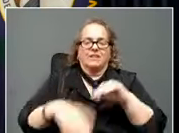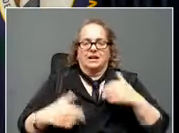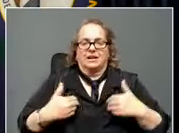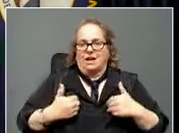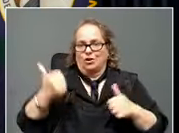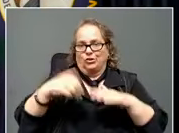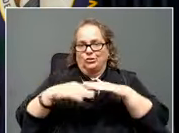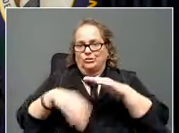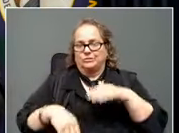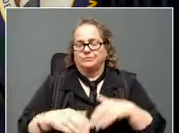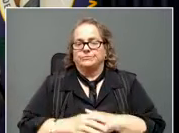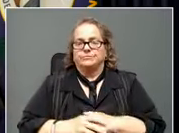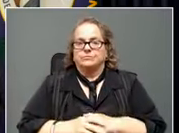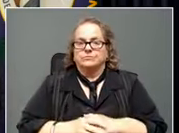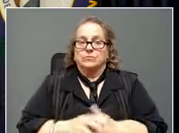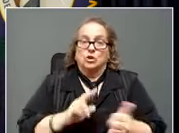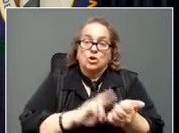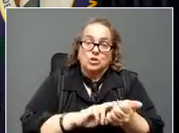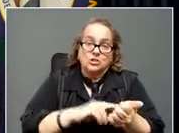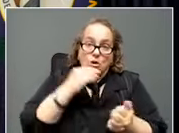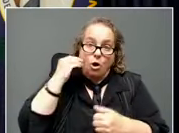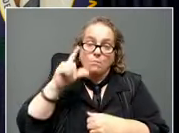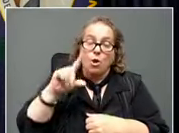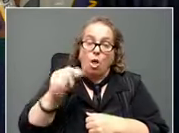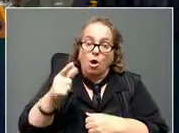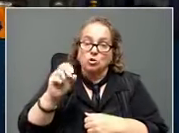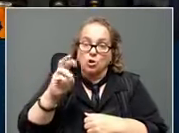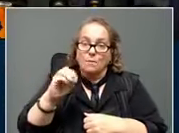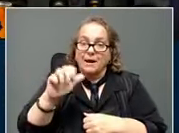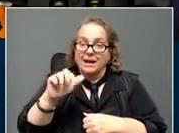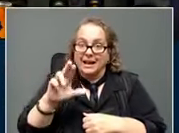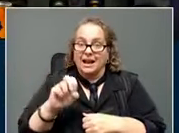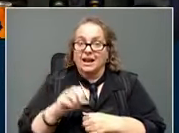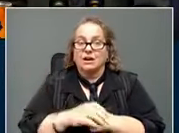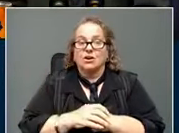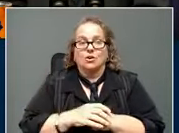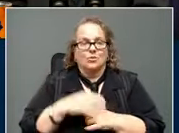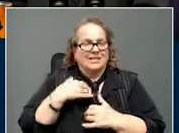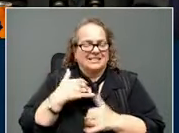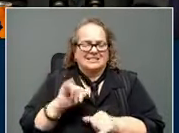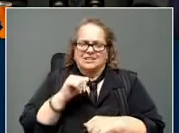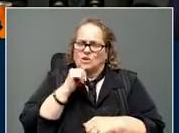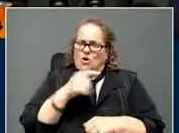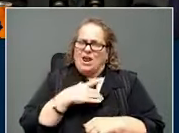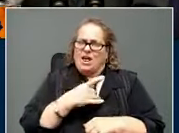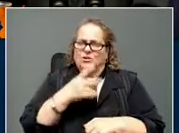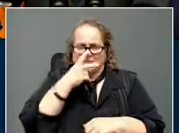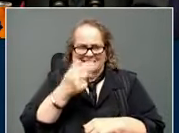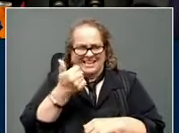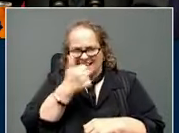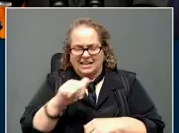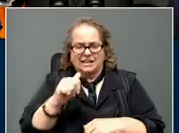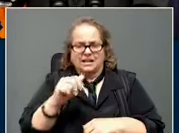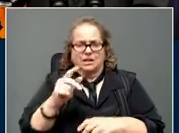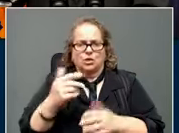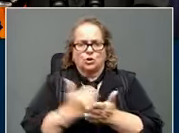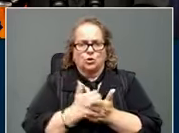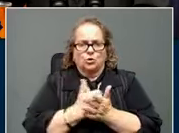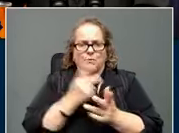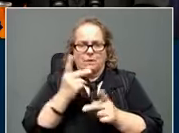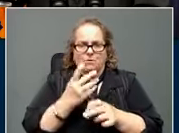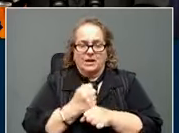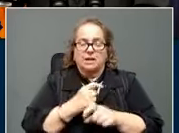Long-term care, a little bit better than some days, but we still don't like to see any new people getting it. Just 1 new